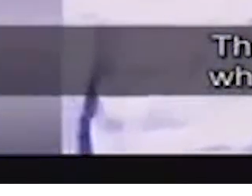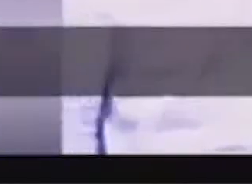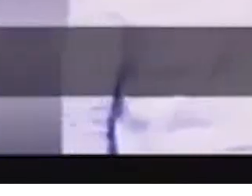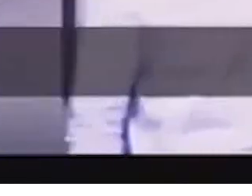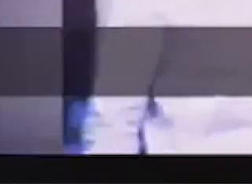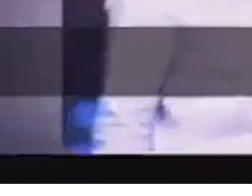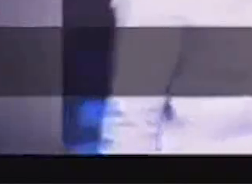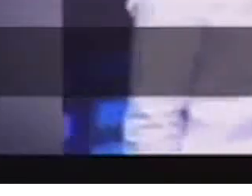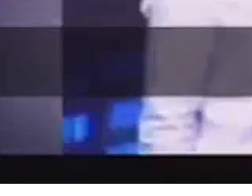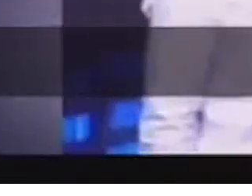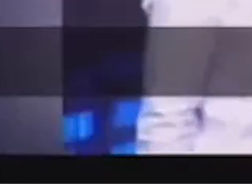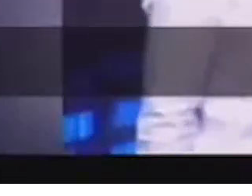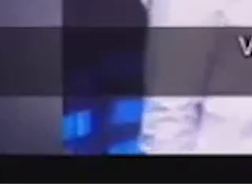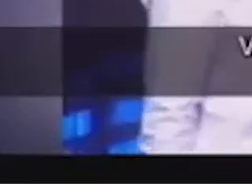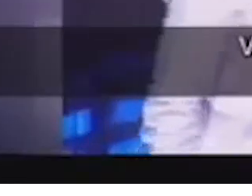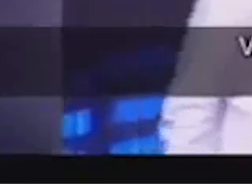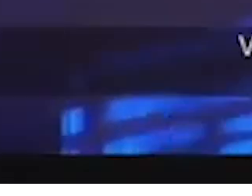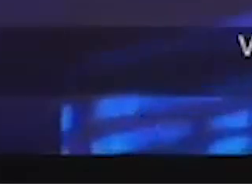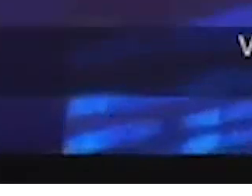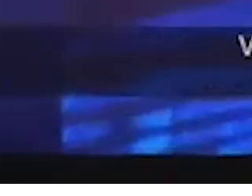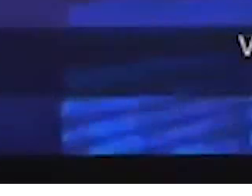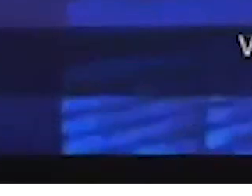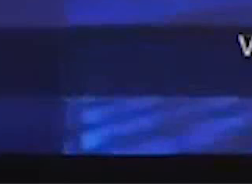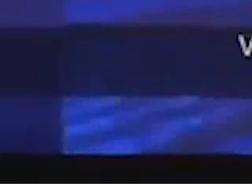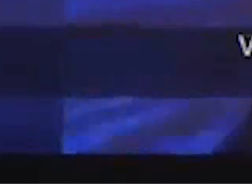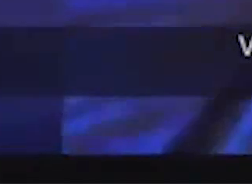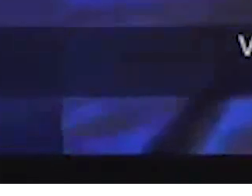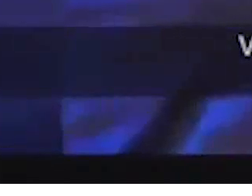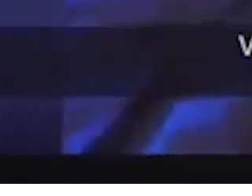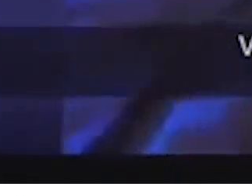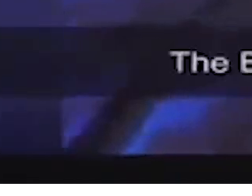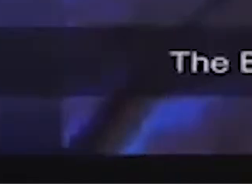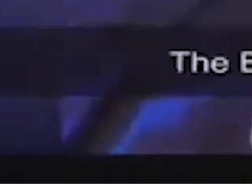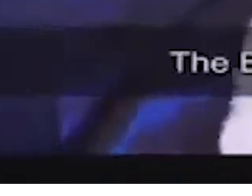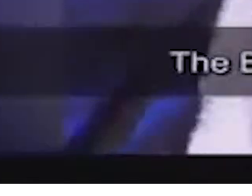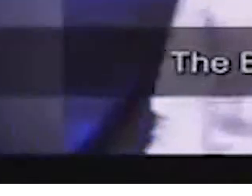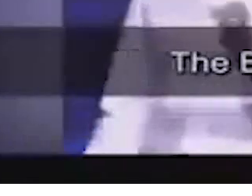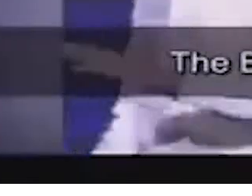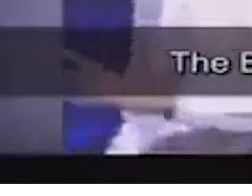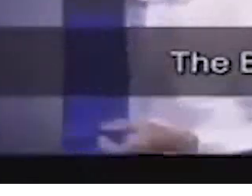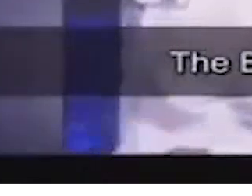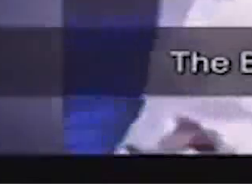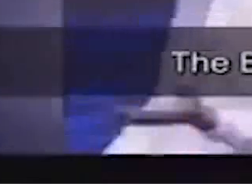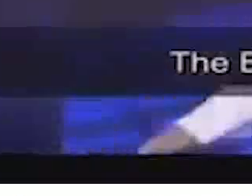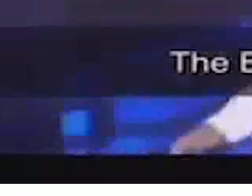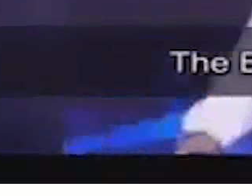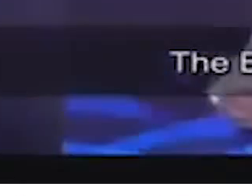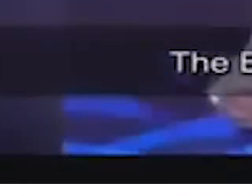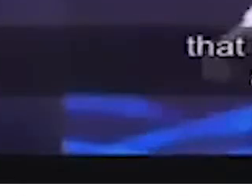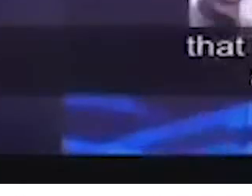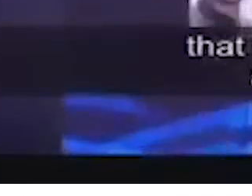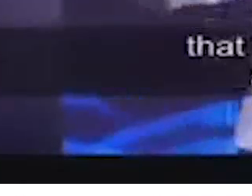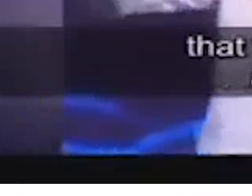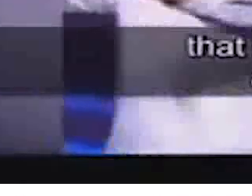from? It comes from us. We also build the God that we worship. The Bible says in Genesis